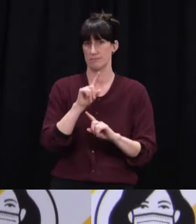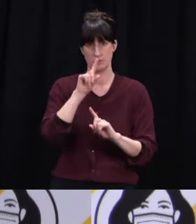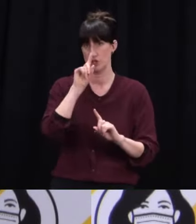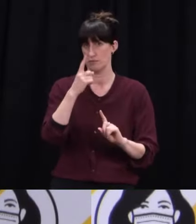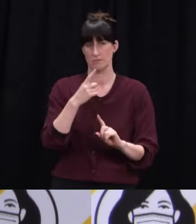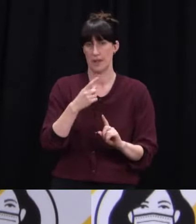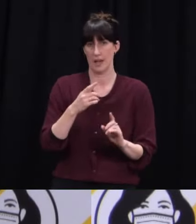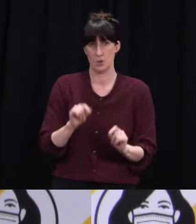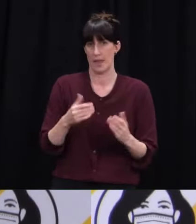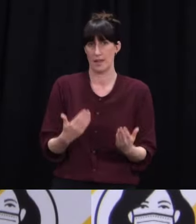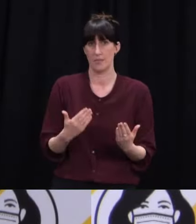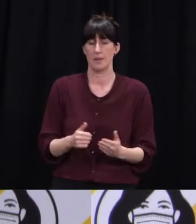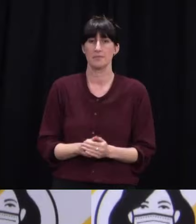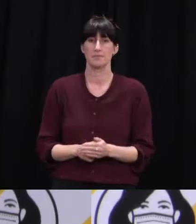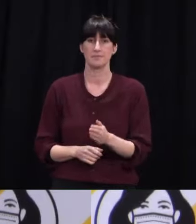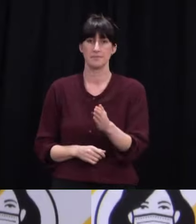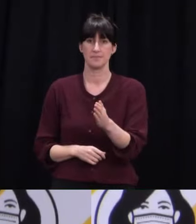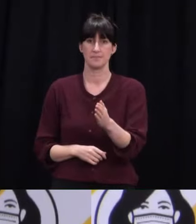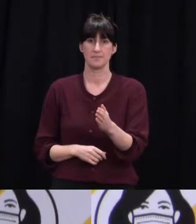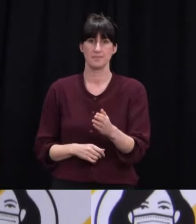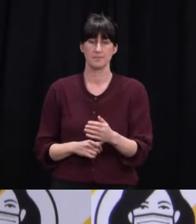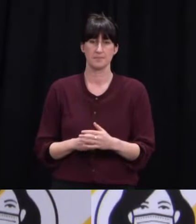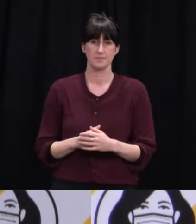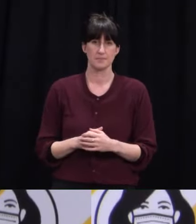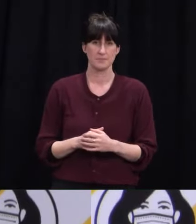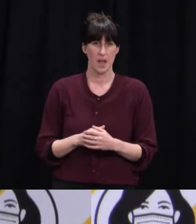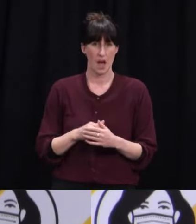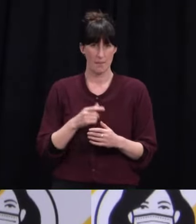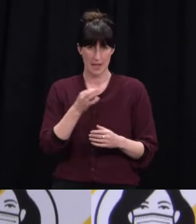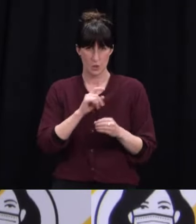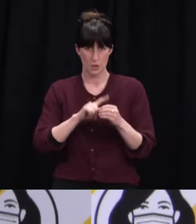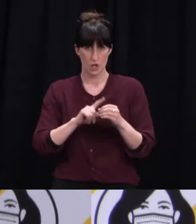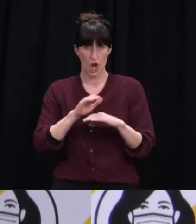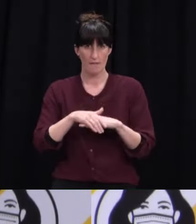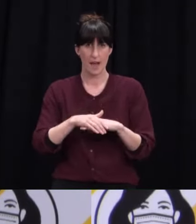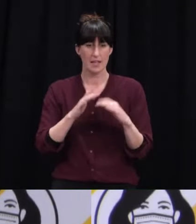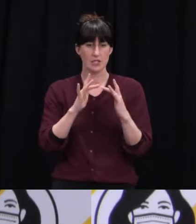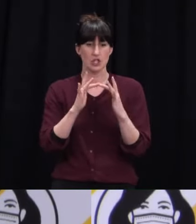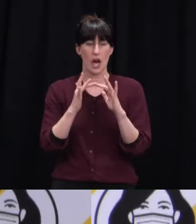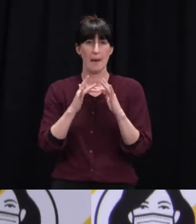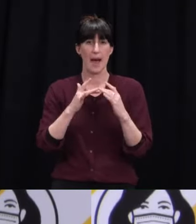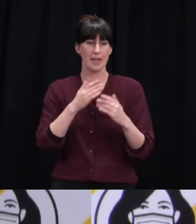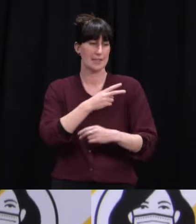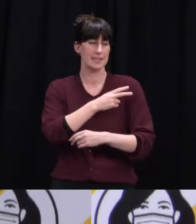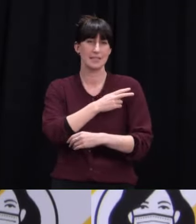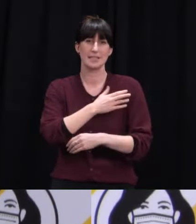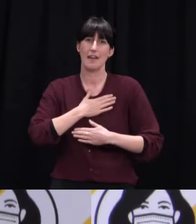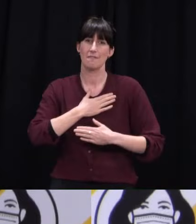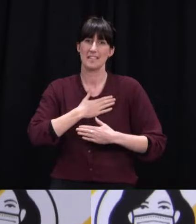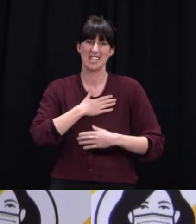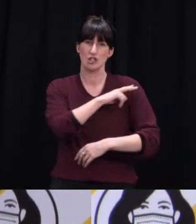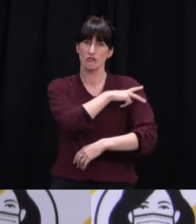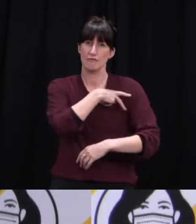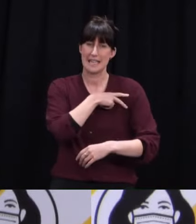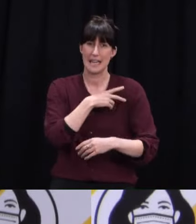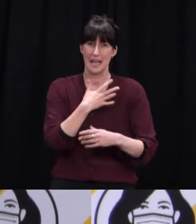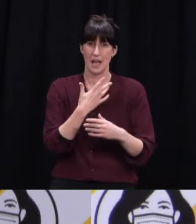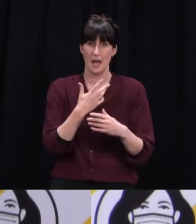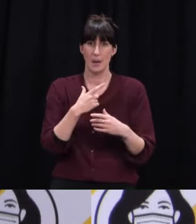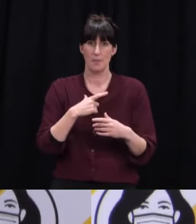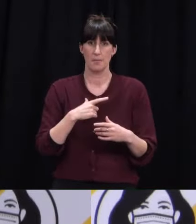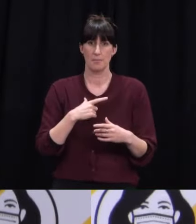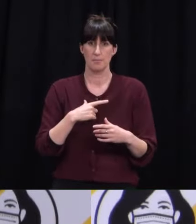colleague, Minister, are you worried about cyber security given all the extra devices sent out in learning from home, and what extra is being done in this